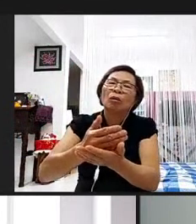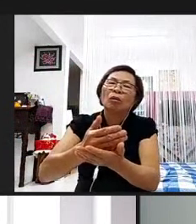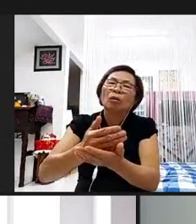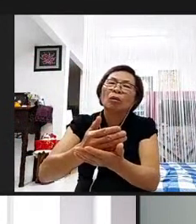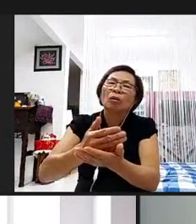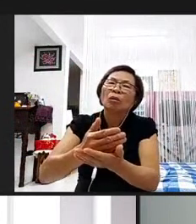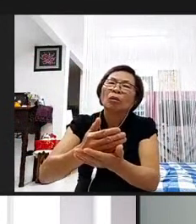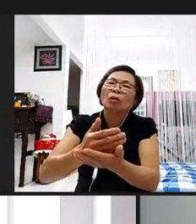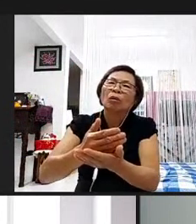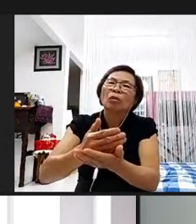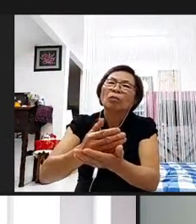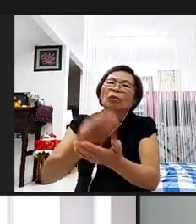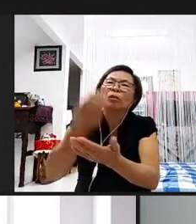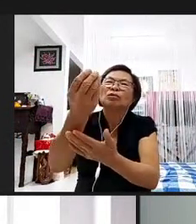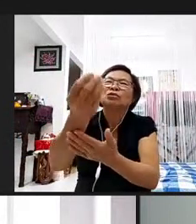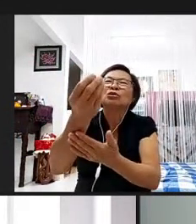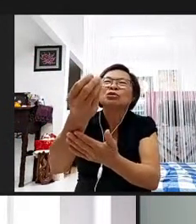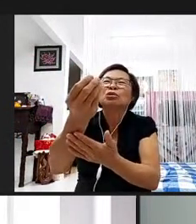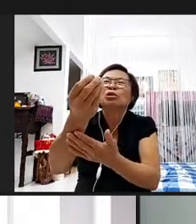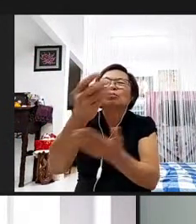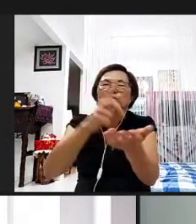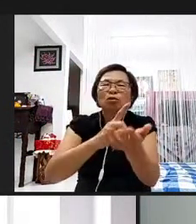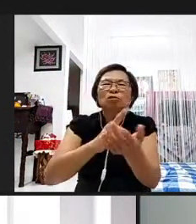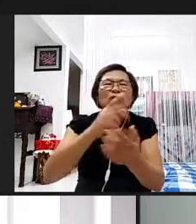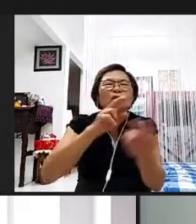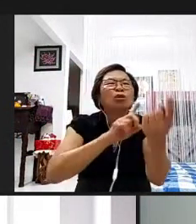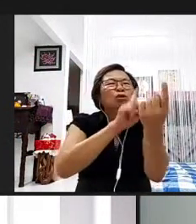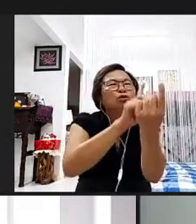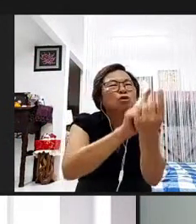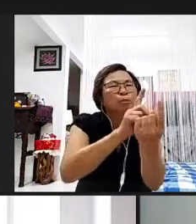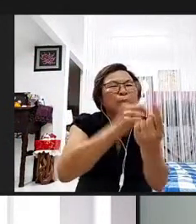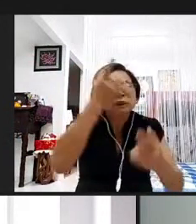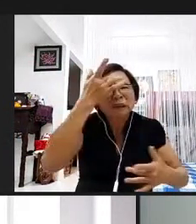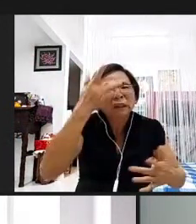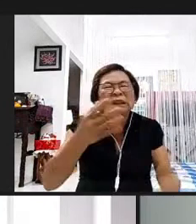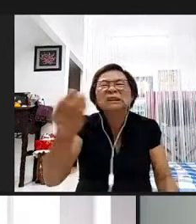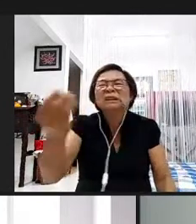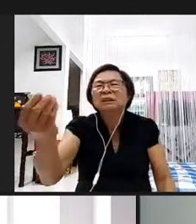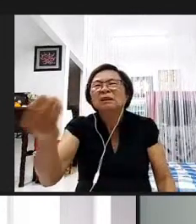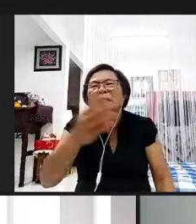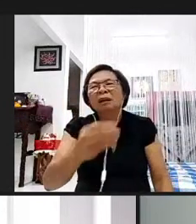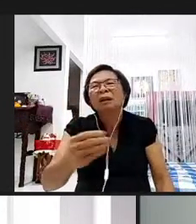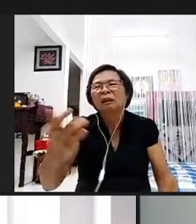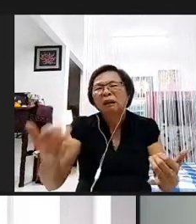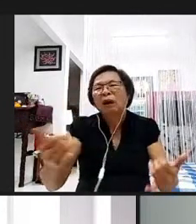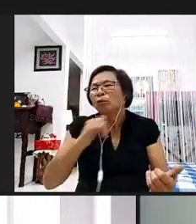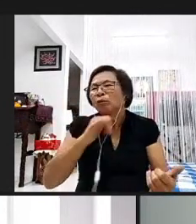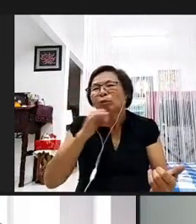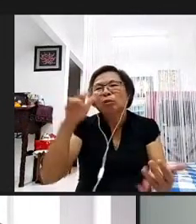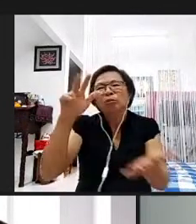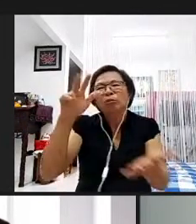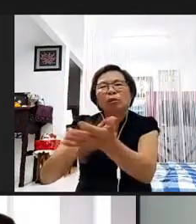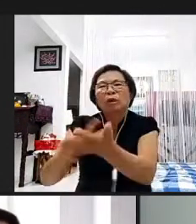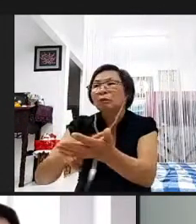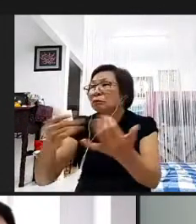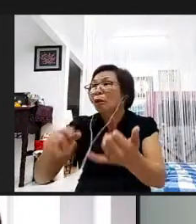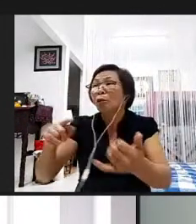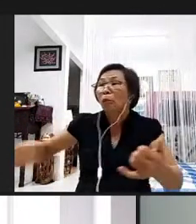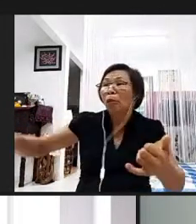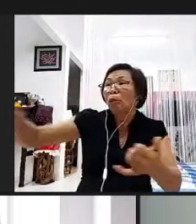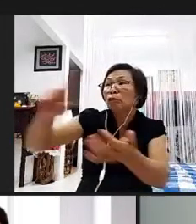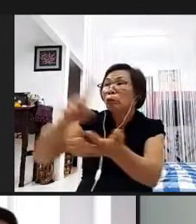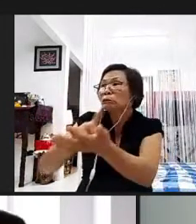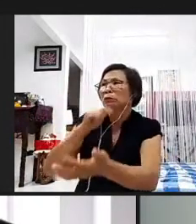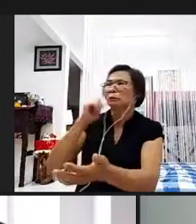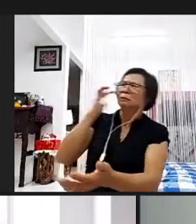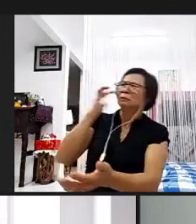limited doctor to see the patients and so on. So many times now also we don't recognize our own doctor, you know, and yeah,